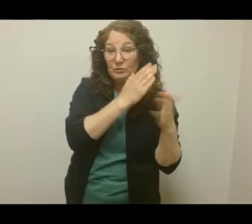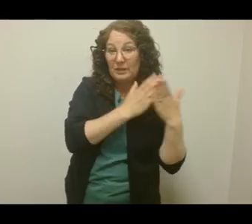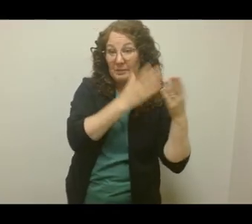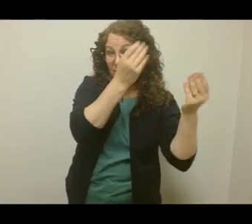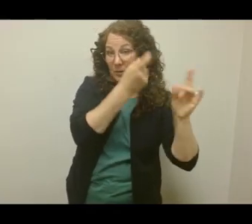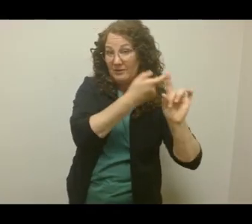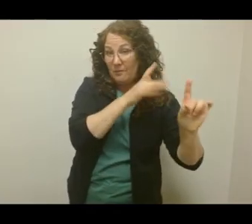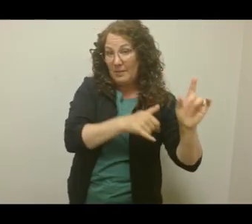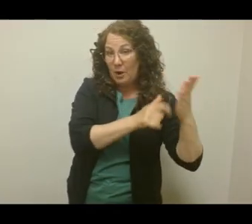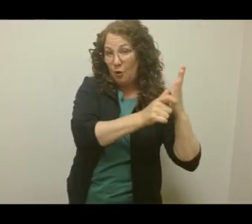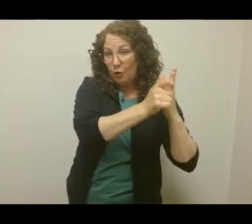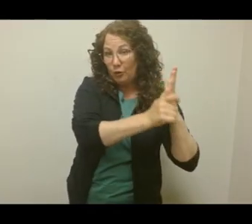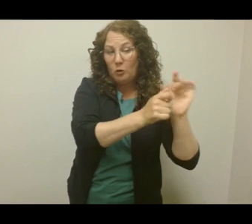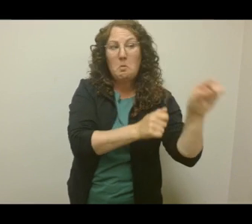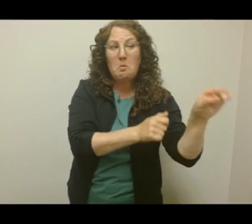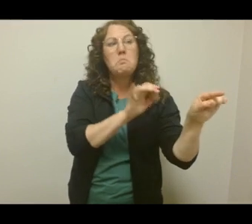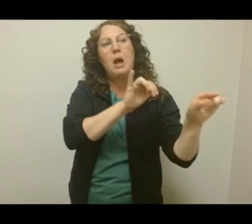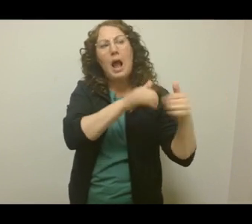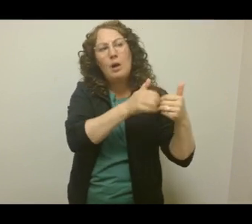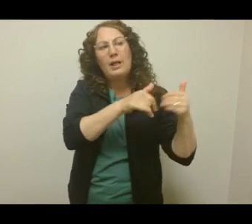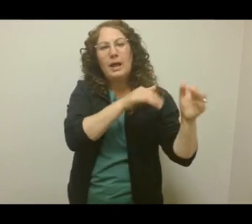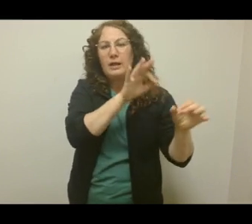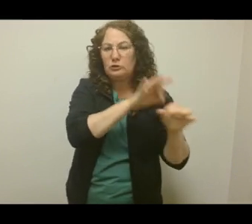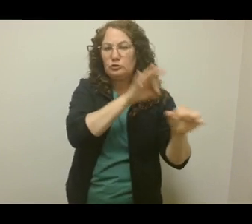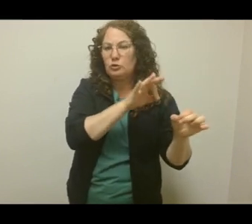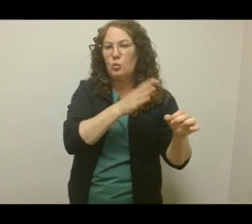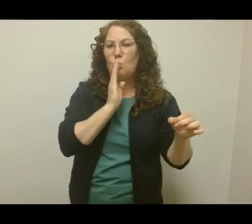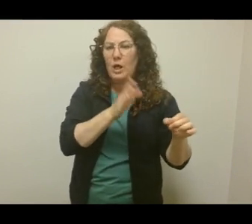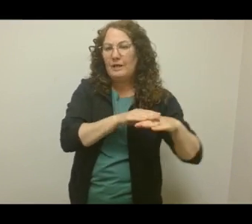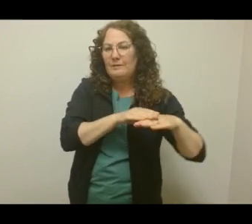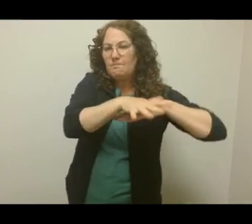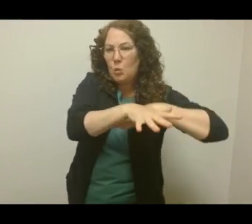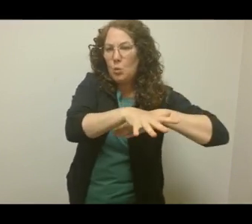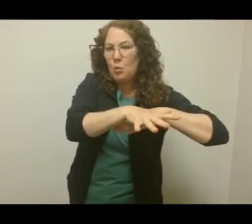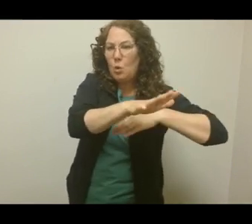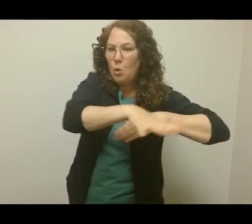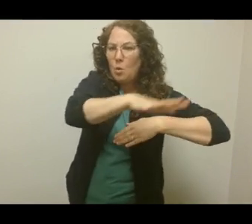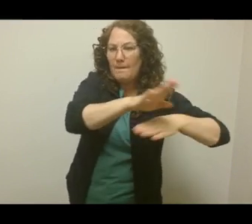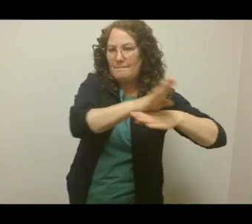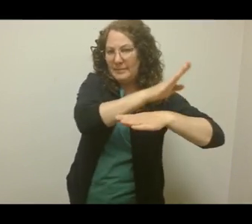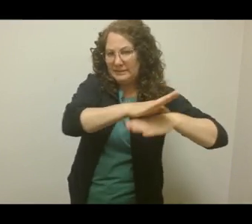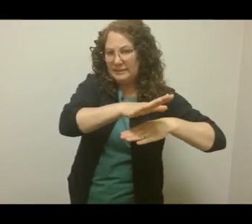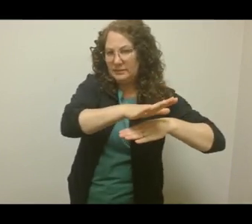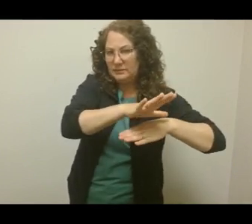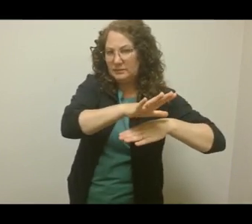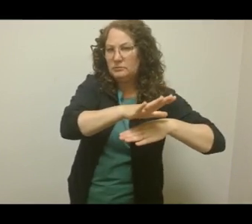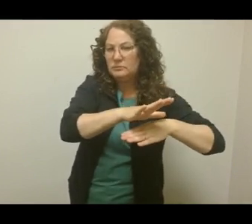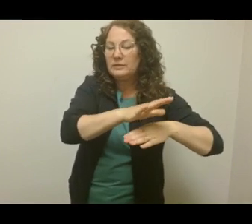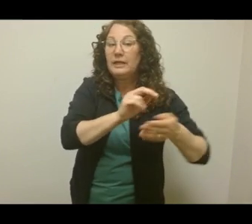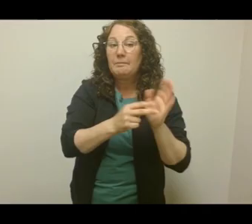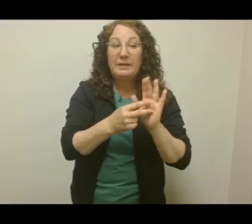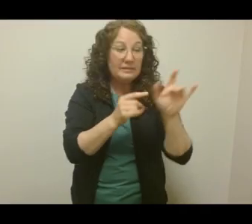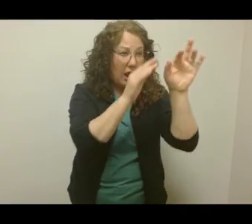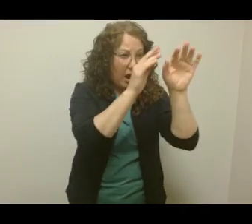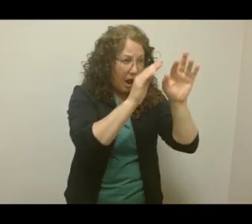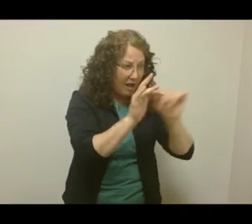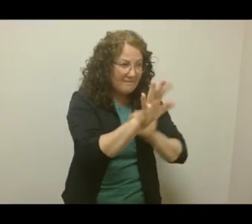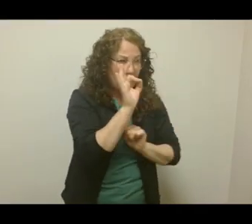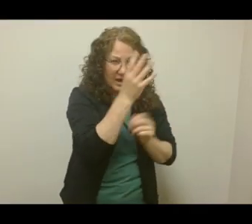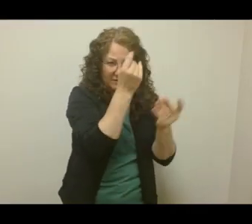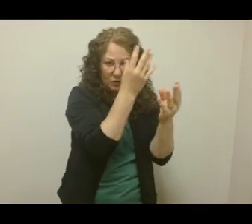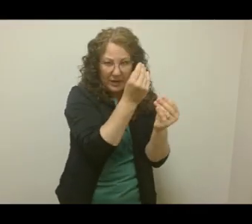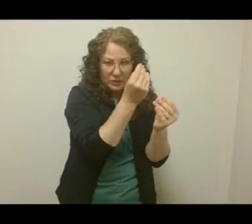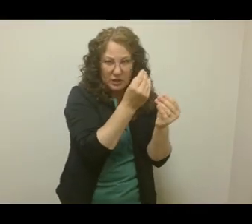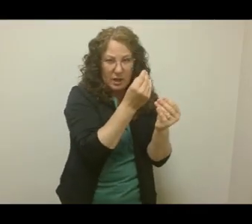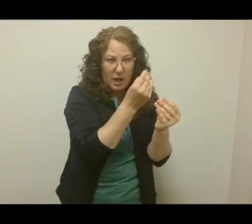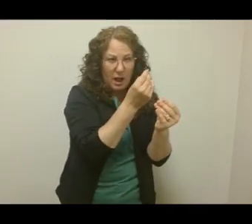article about how this election is projected to impact local business owners, right? And so they find that information and pull it